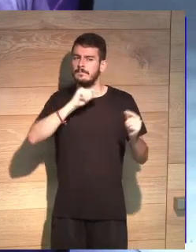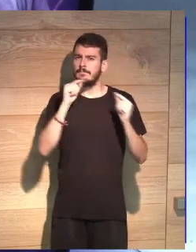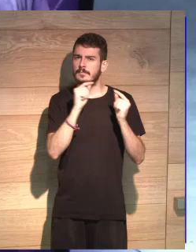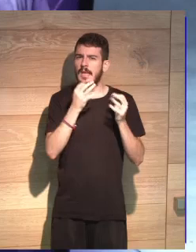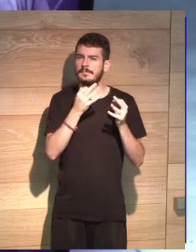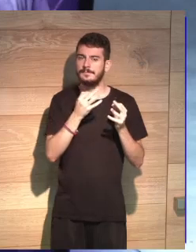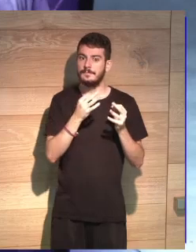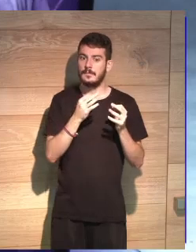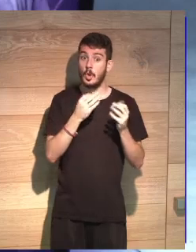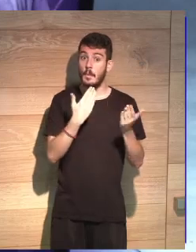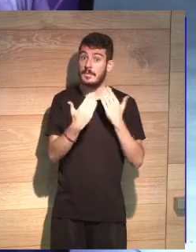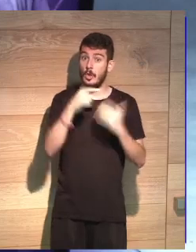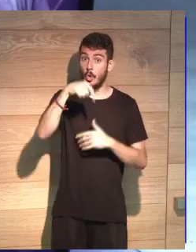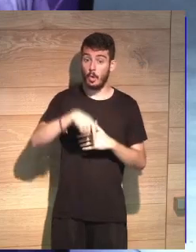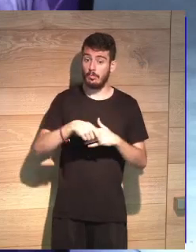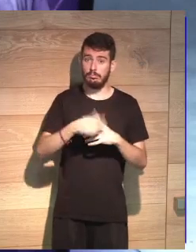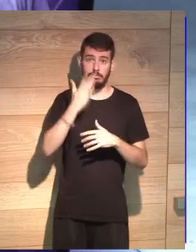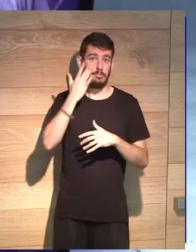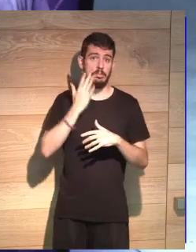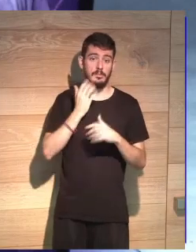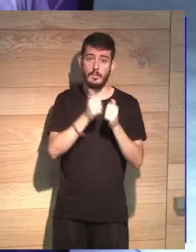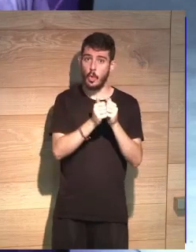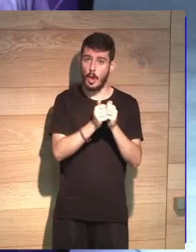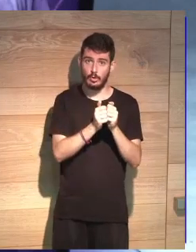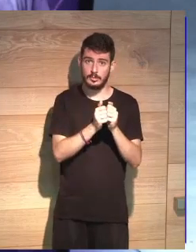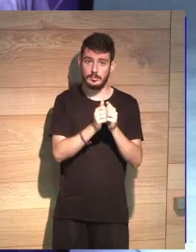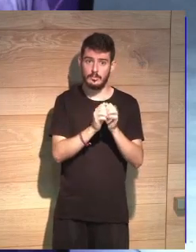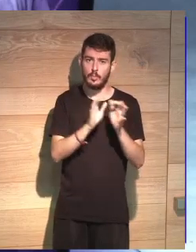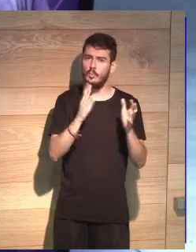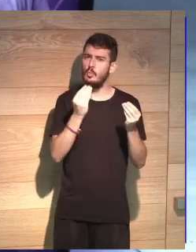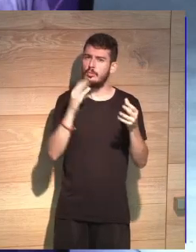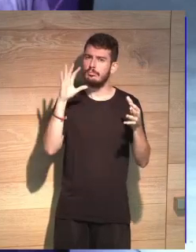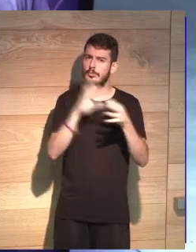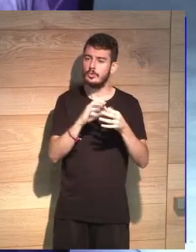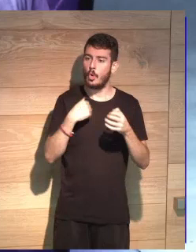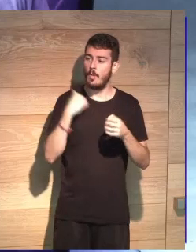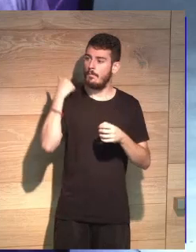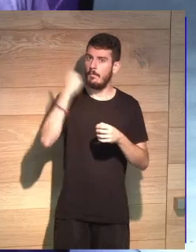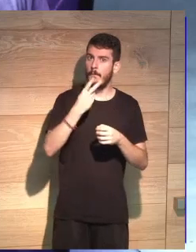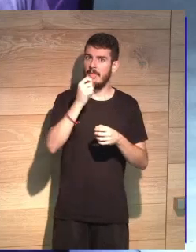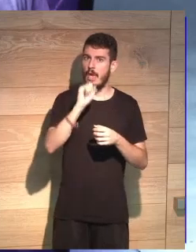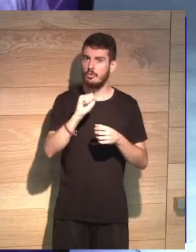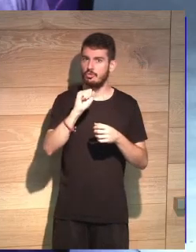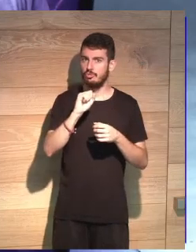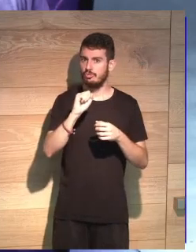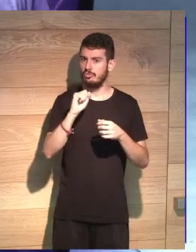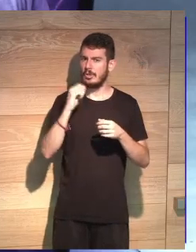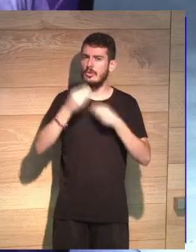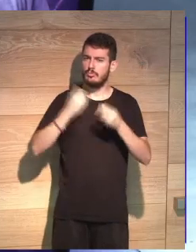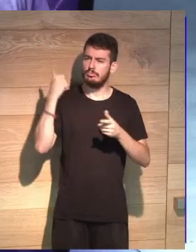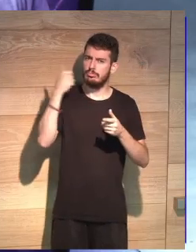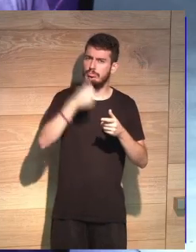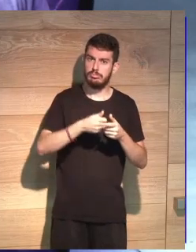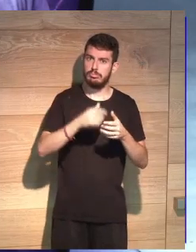in the internet world, and what I'm interested about is the fact that